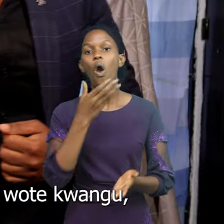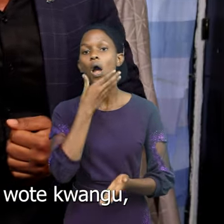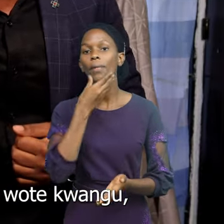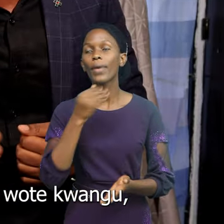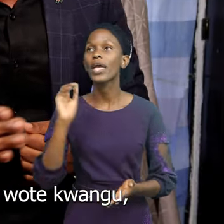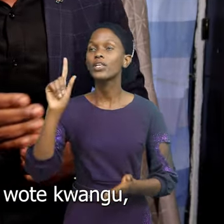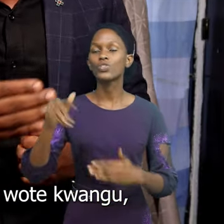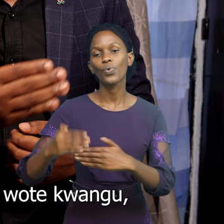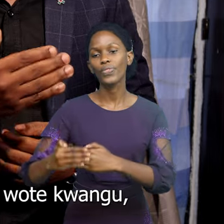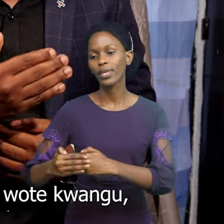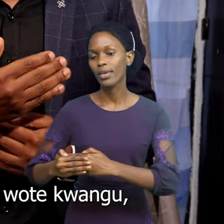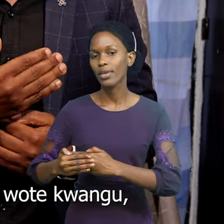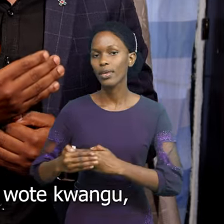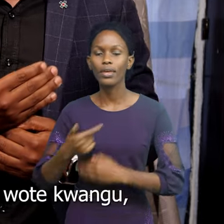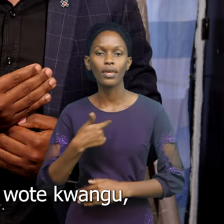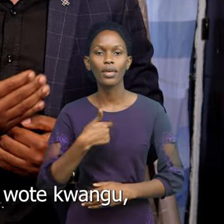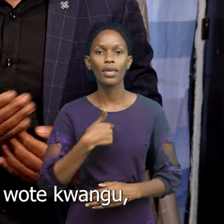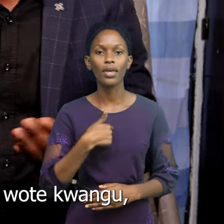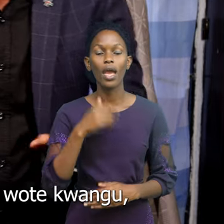draw all men to me.